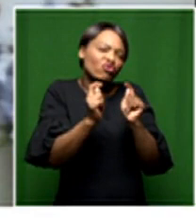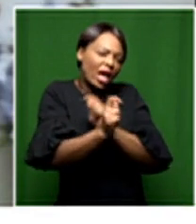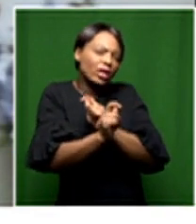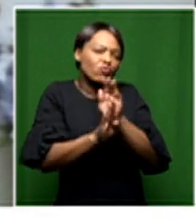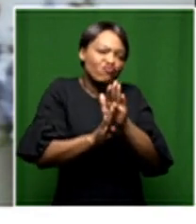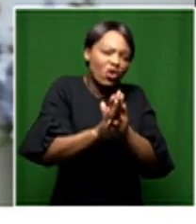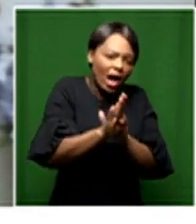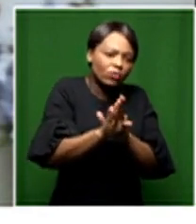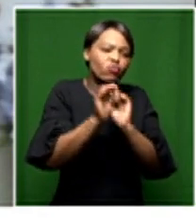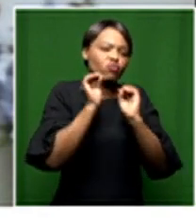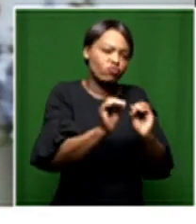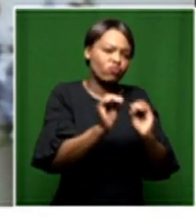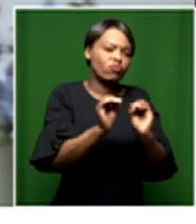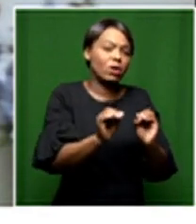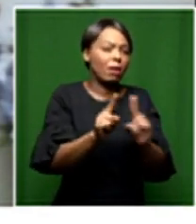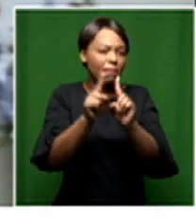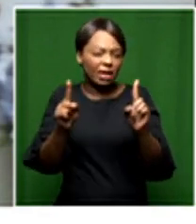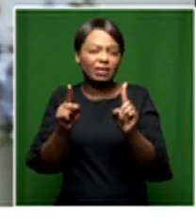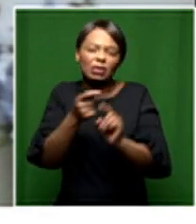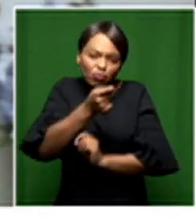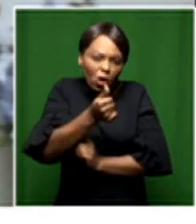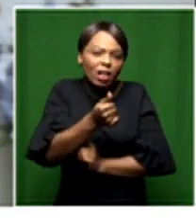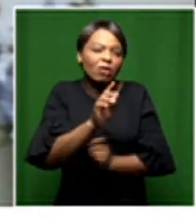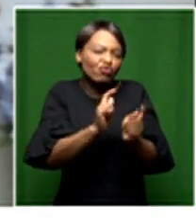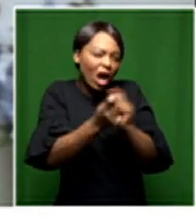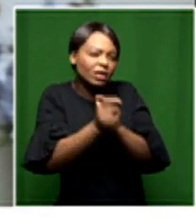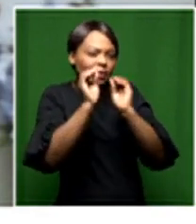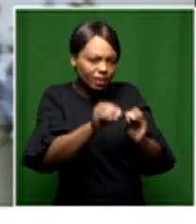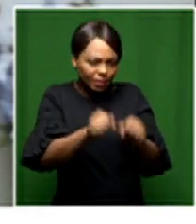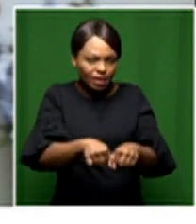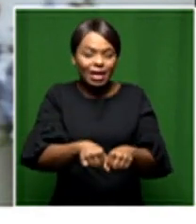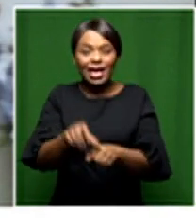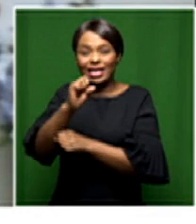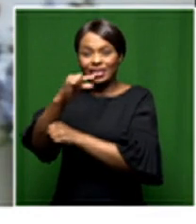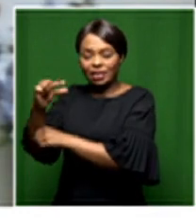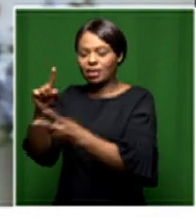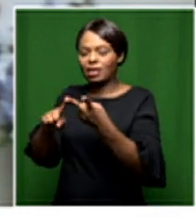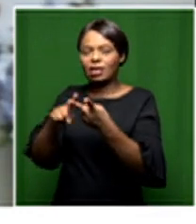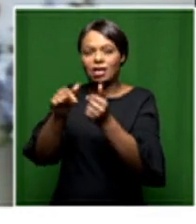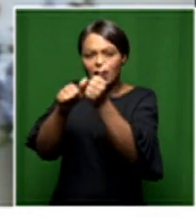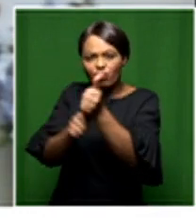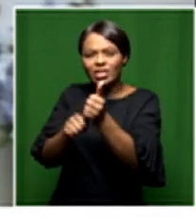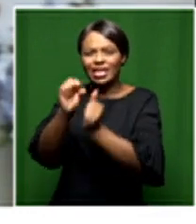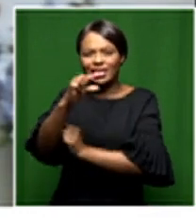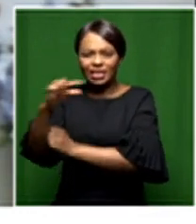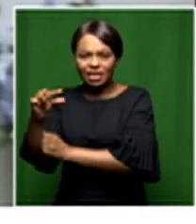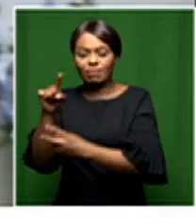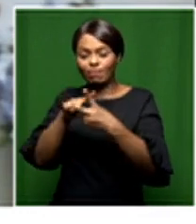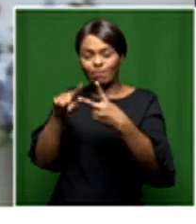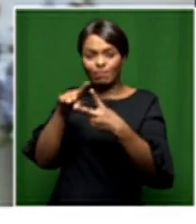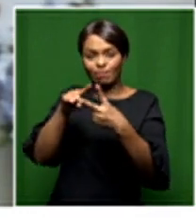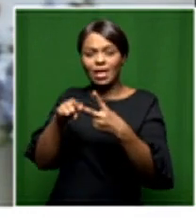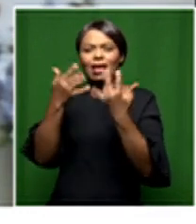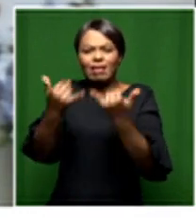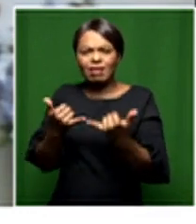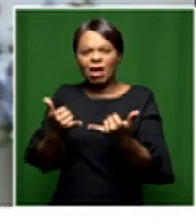air. But still, these are small steps. And yet, the Secretary General, Deputy Secretary General of the ANC, if there is